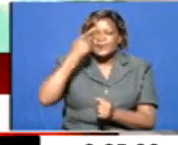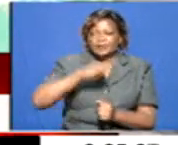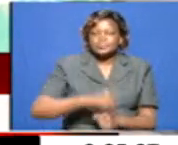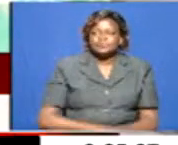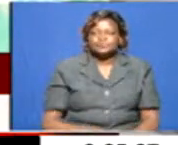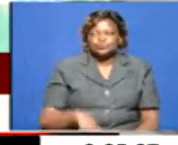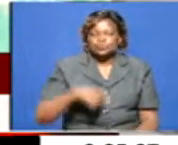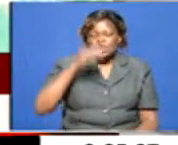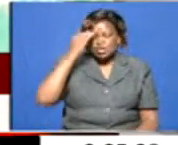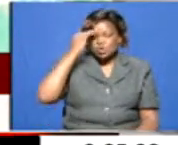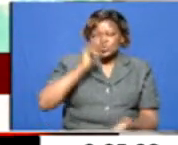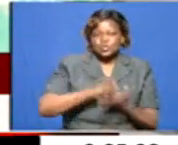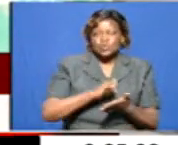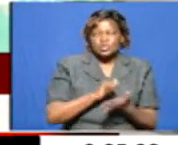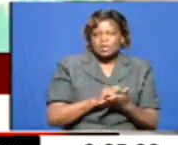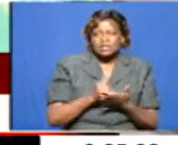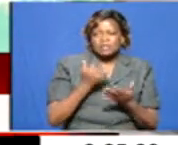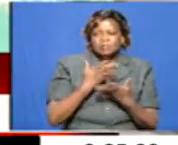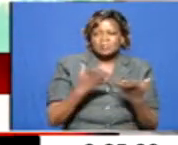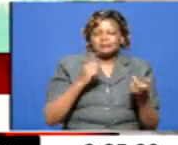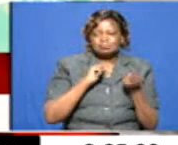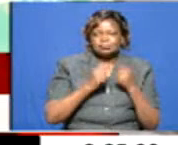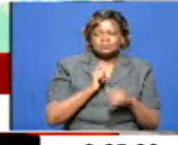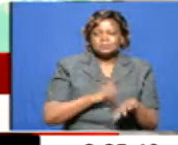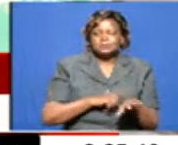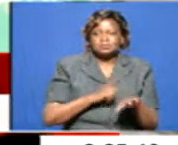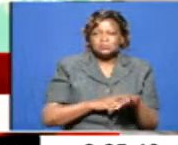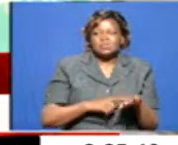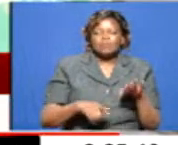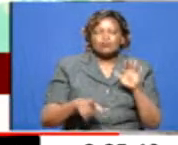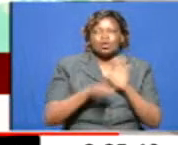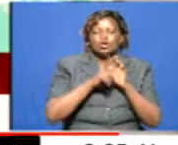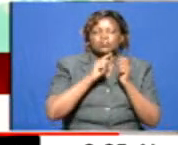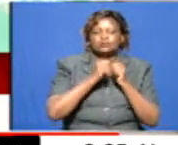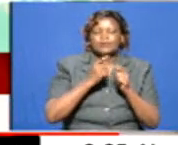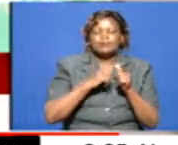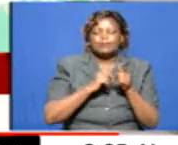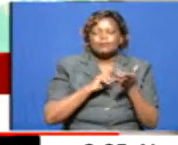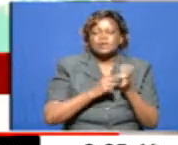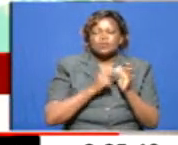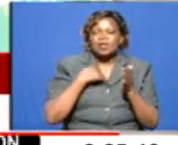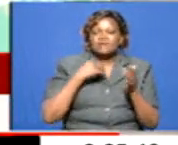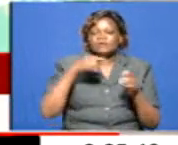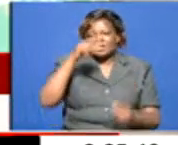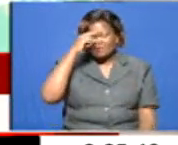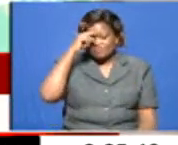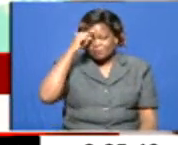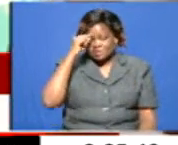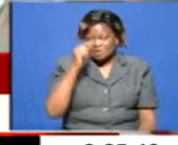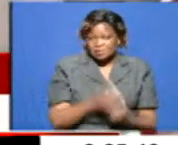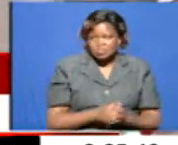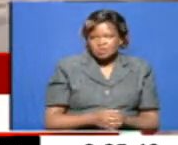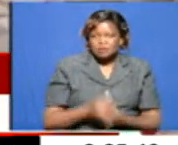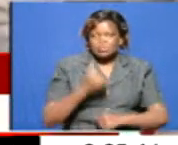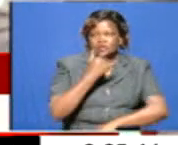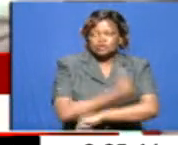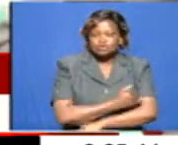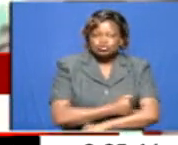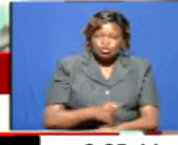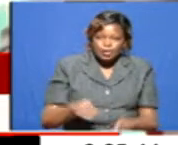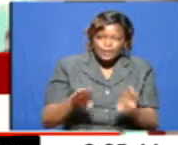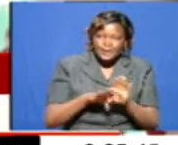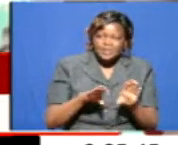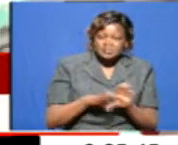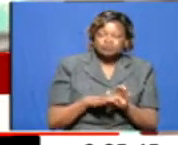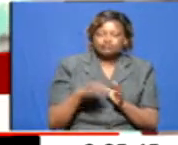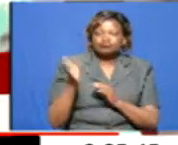a lot of things change when legislation is changed. So we are going to have government institutions, members of the diplomatic